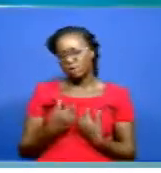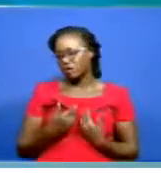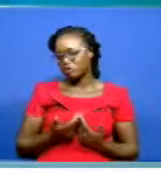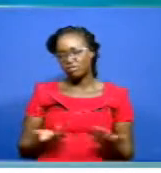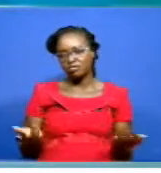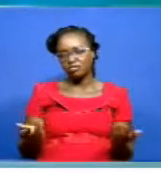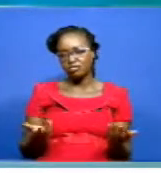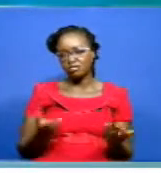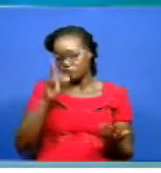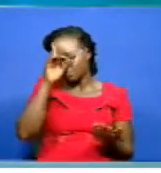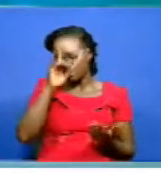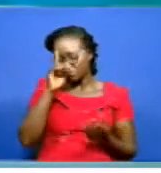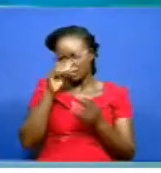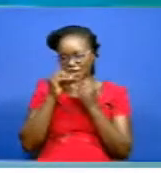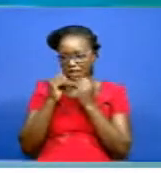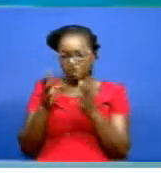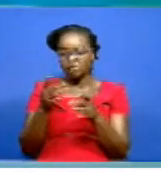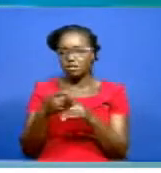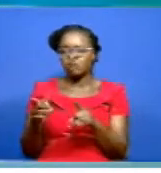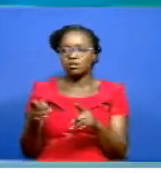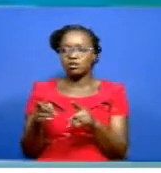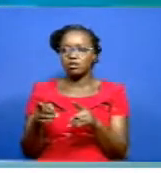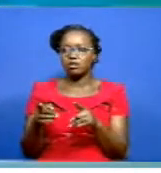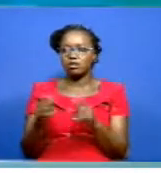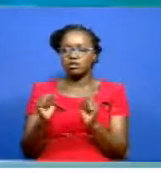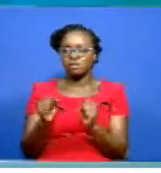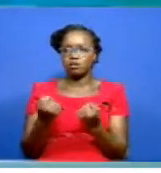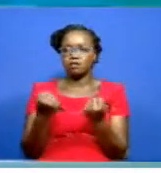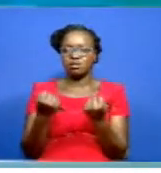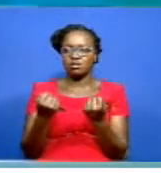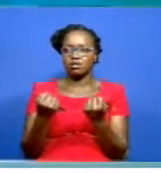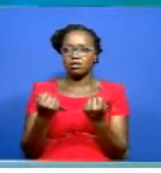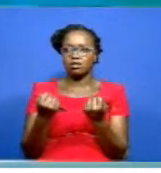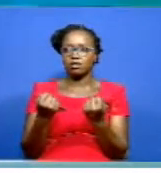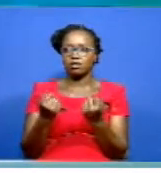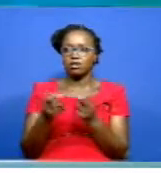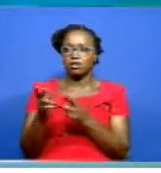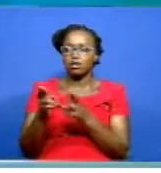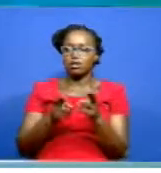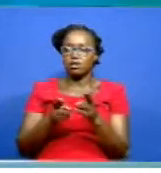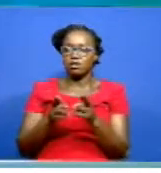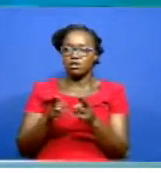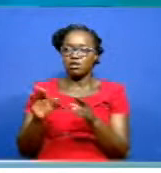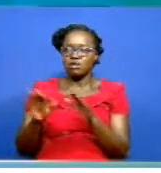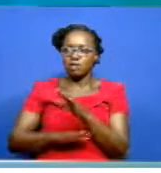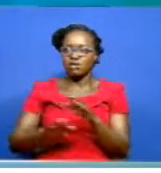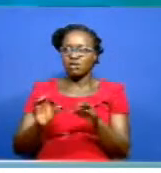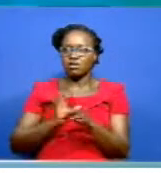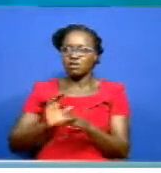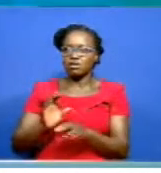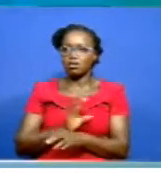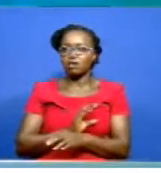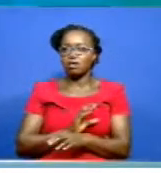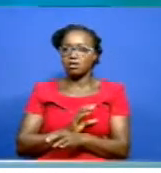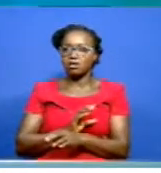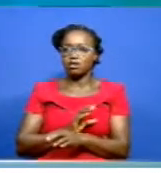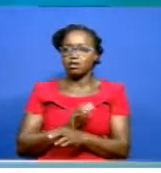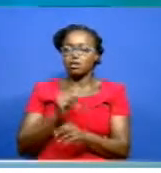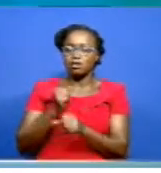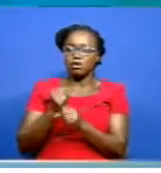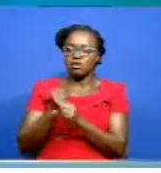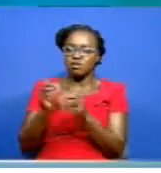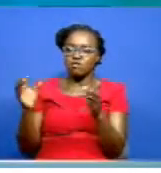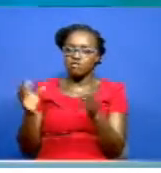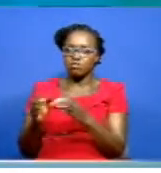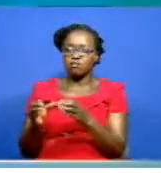really serious. However, we have a safety and regulatory subcommittee in place within the larger task force group,